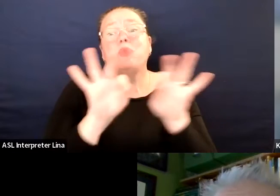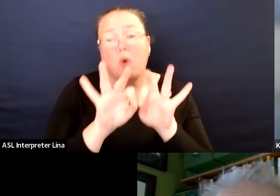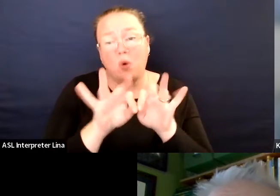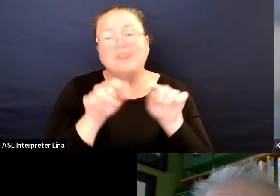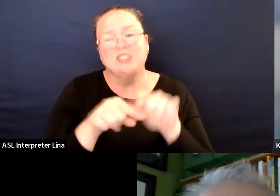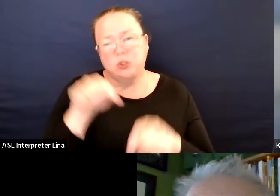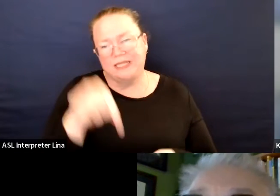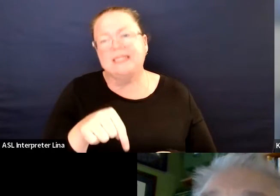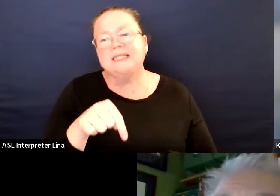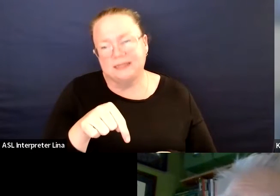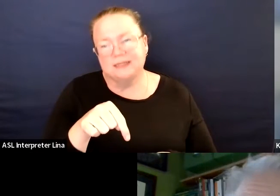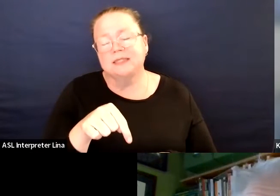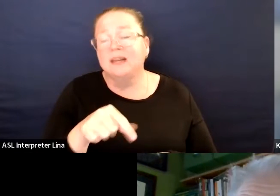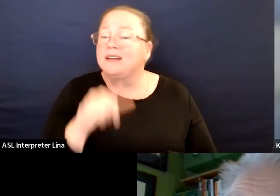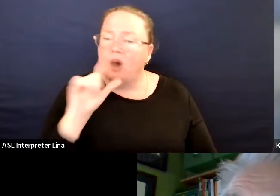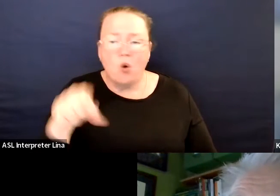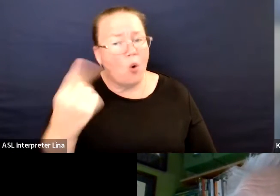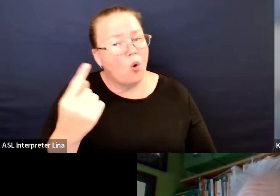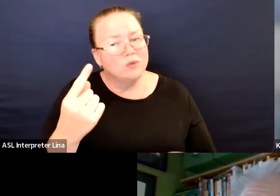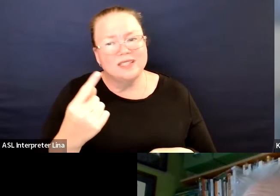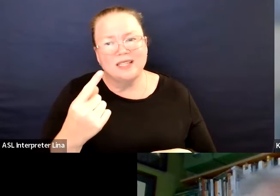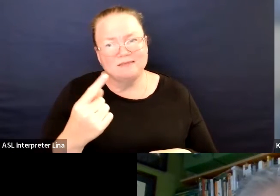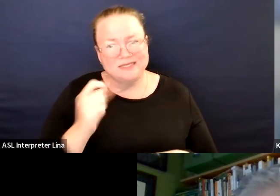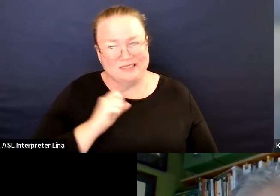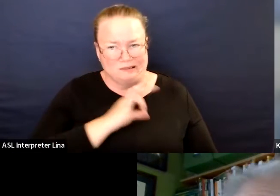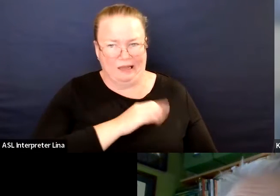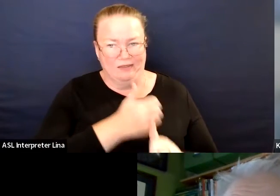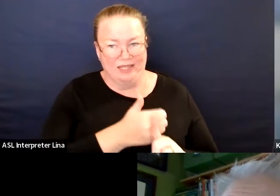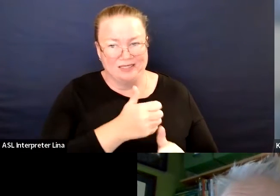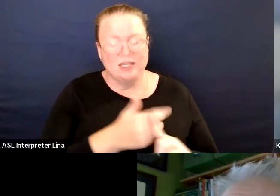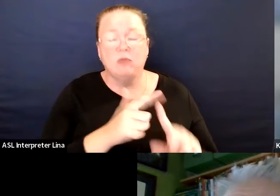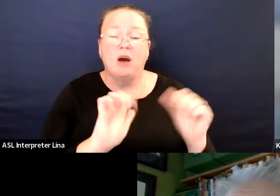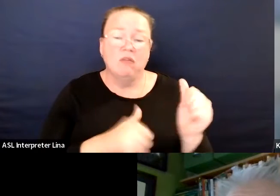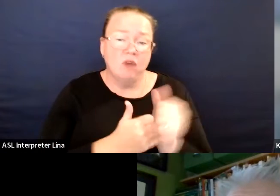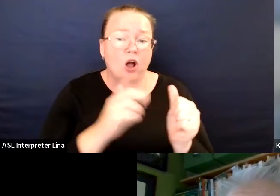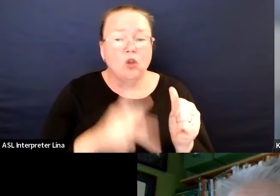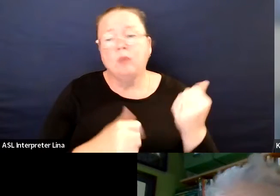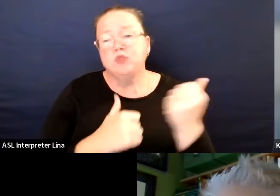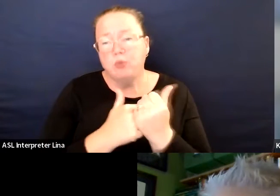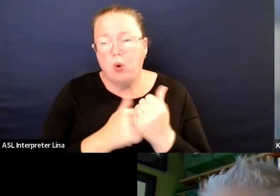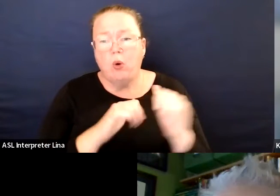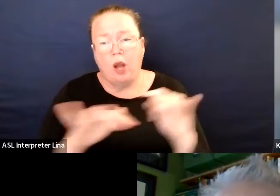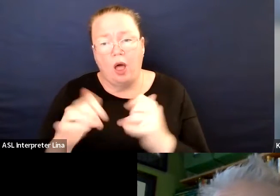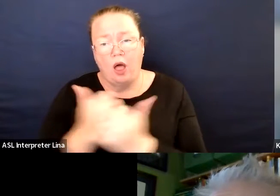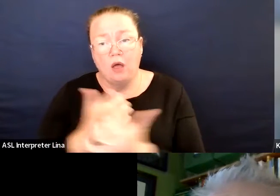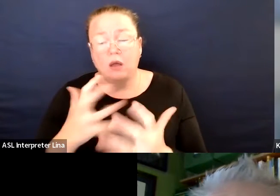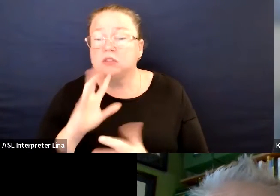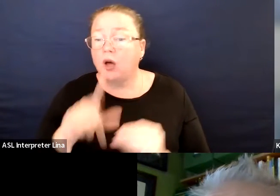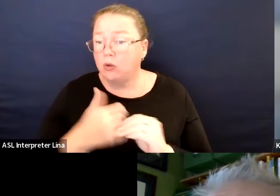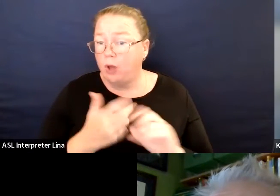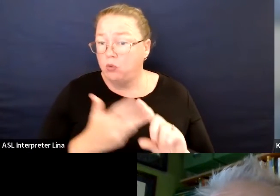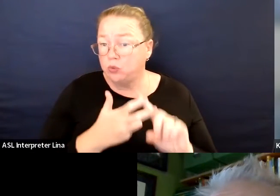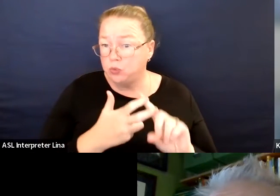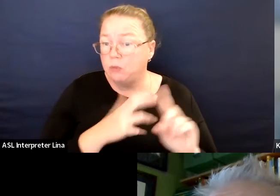this, not just the initial stuff, but the constant follow-up and support of people. Do you want to talk about recruitment